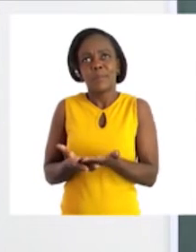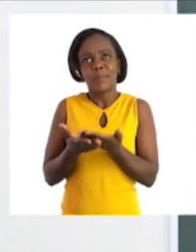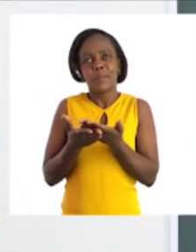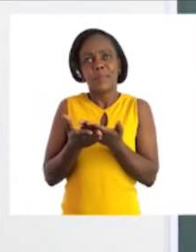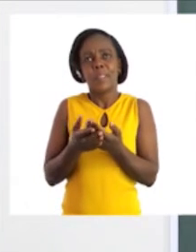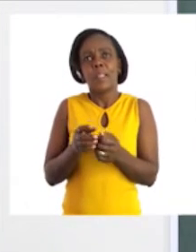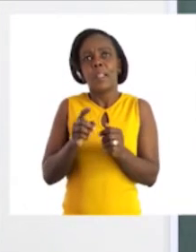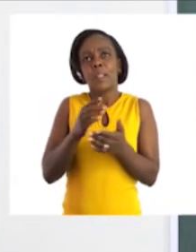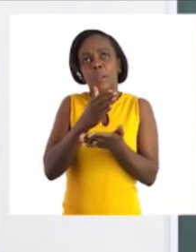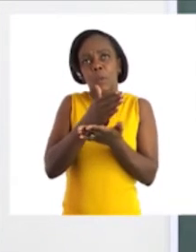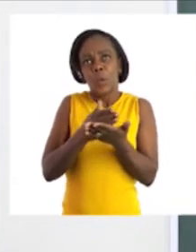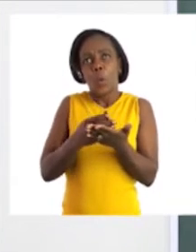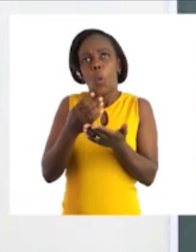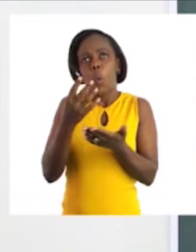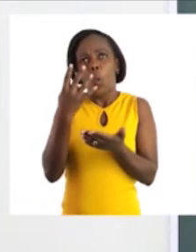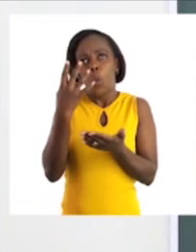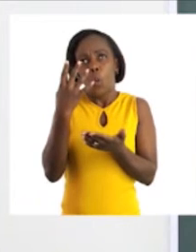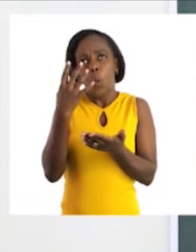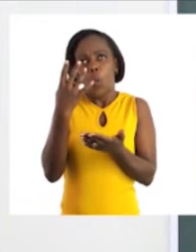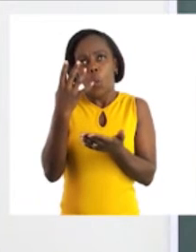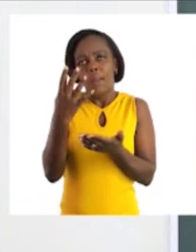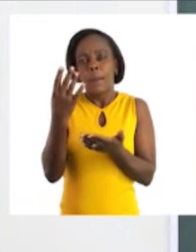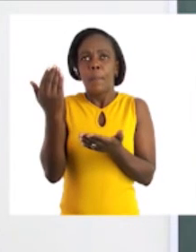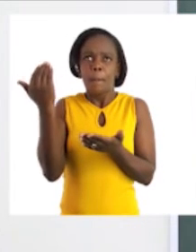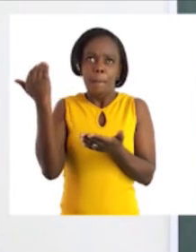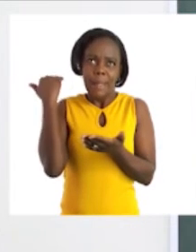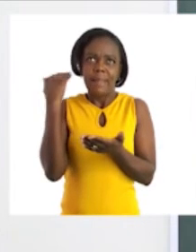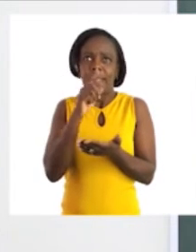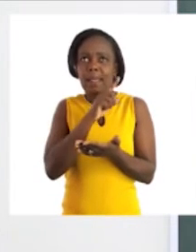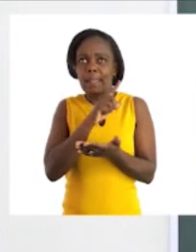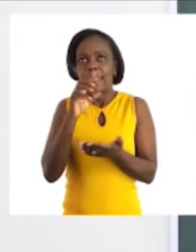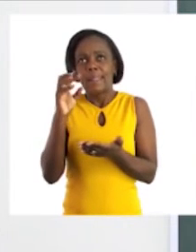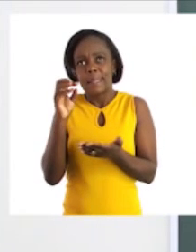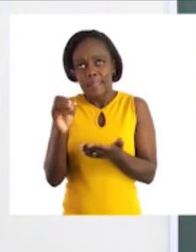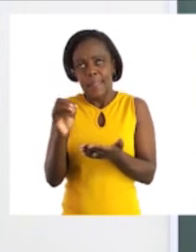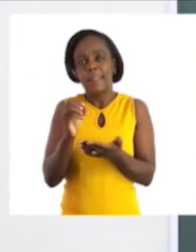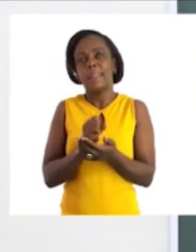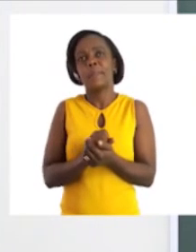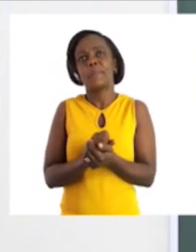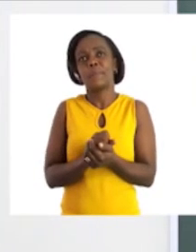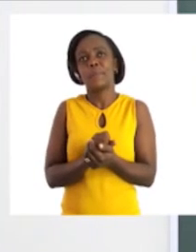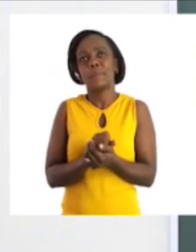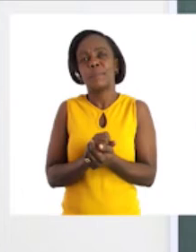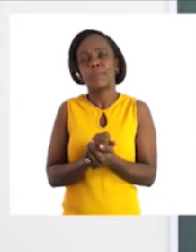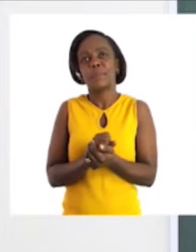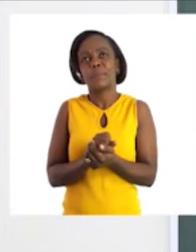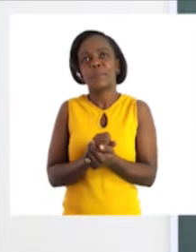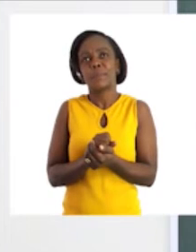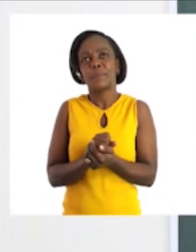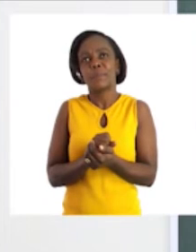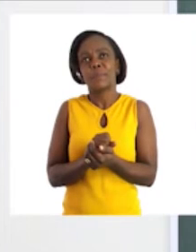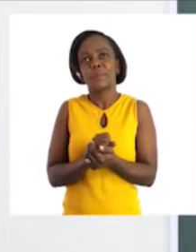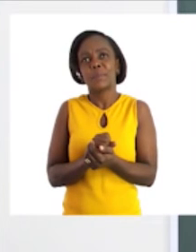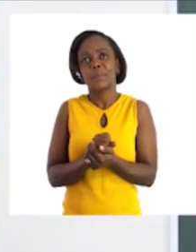Quarter past 10. That is wonderful. Thank you. Did you get it there? I hope you did. Whenever